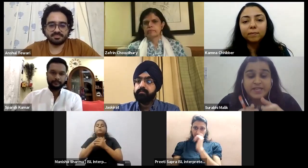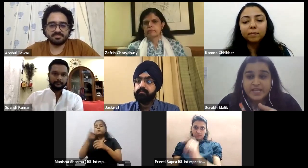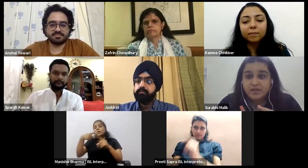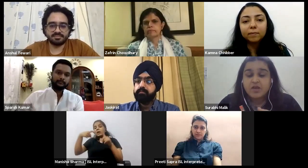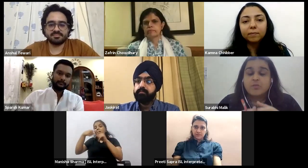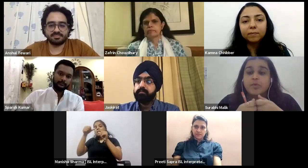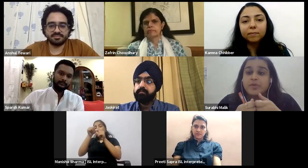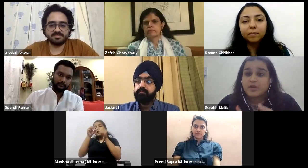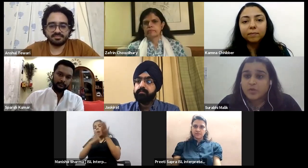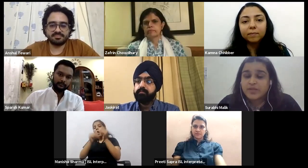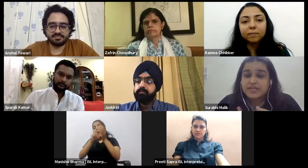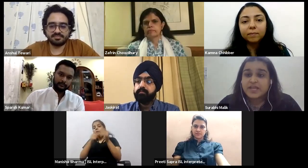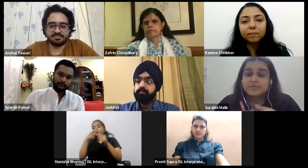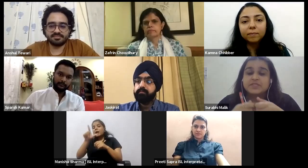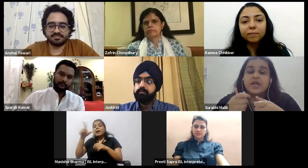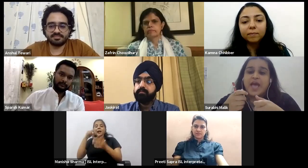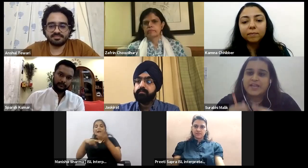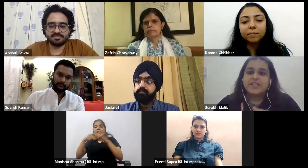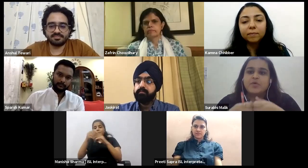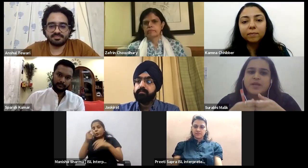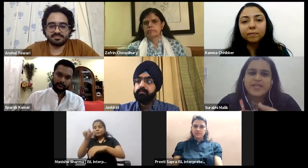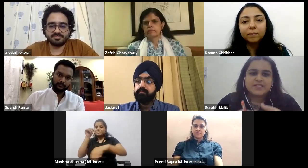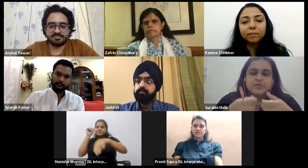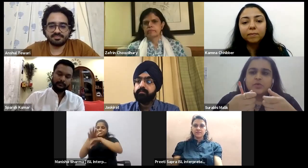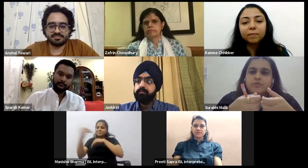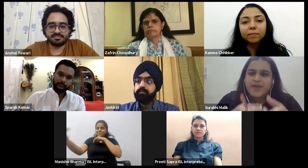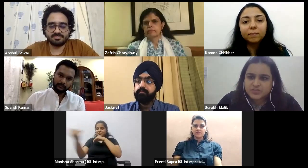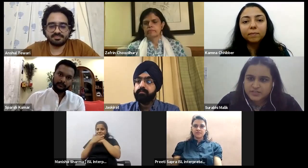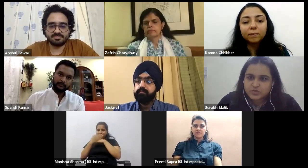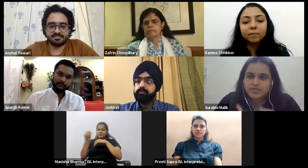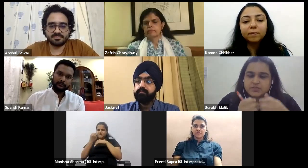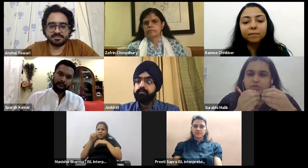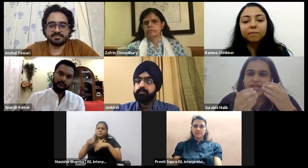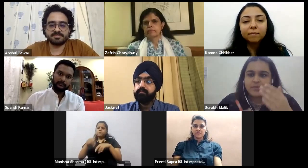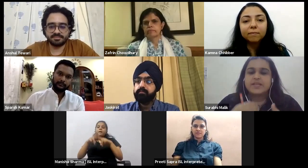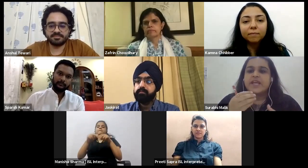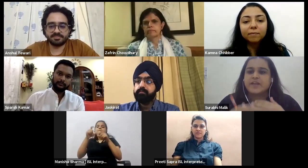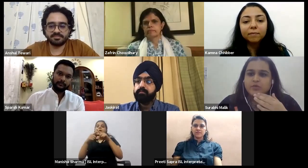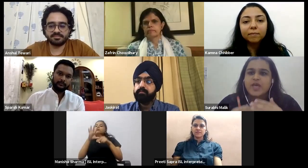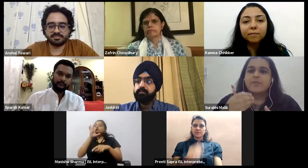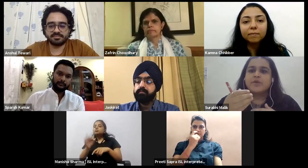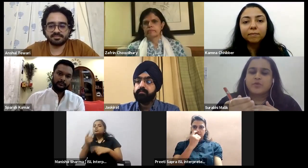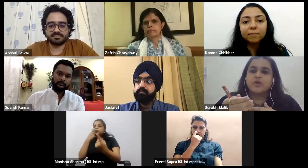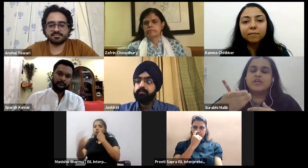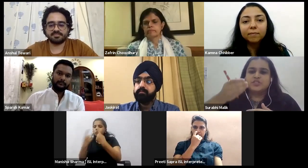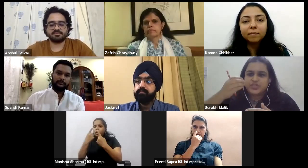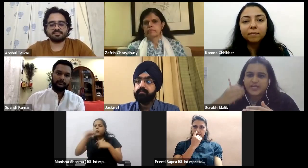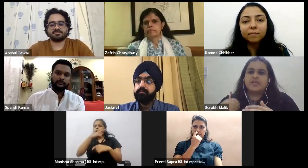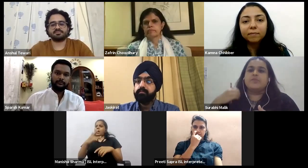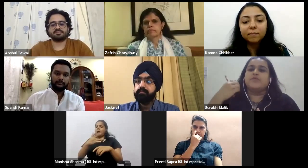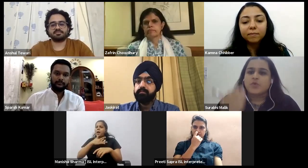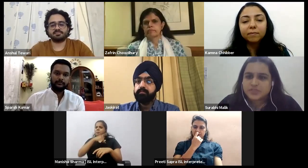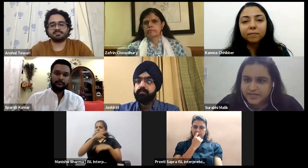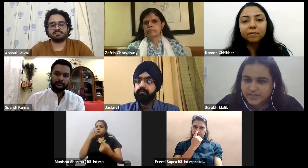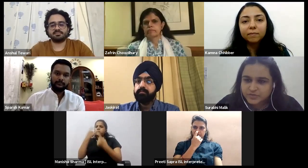specific link, probably a lot many times handing them over links, fact check stories, so they will get into the habit of